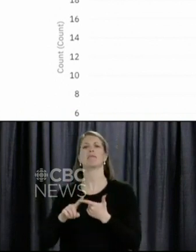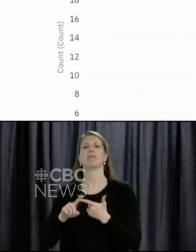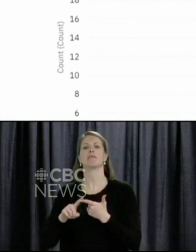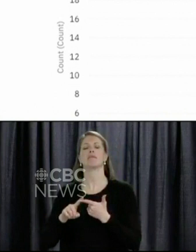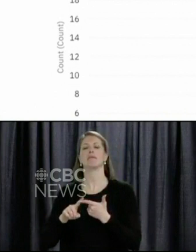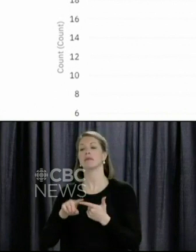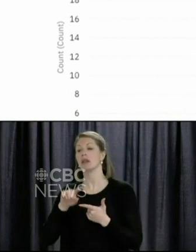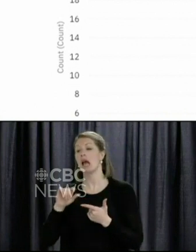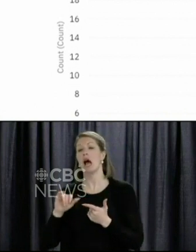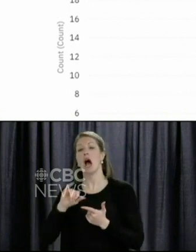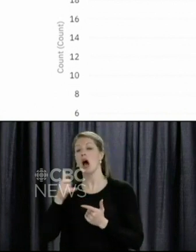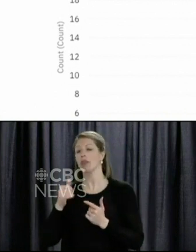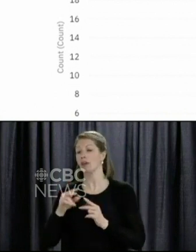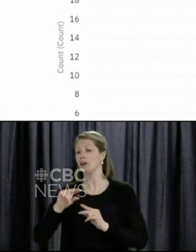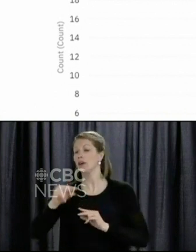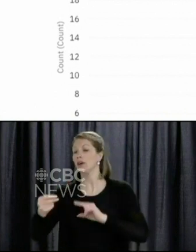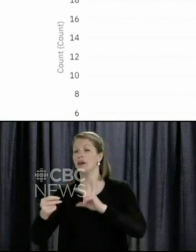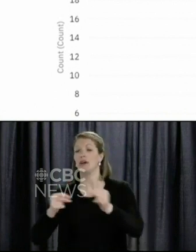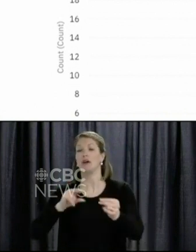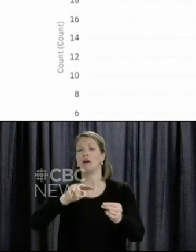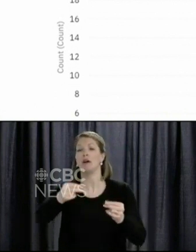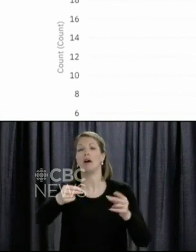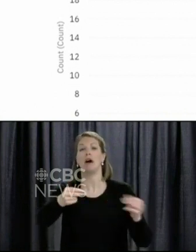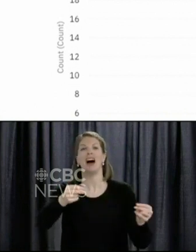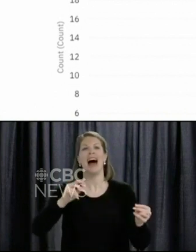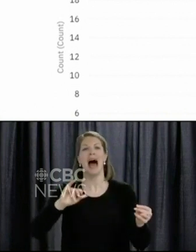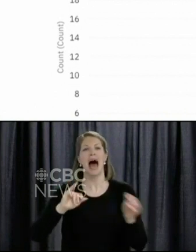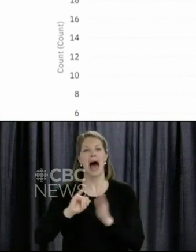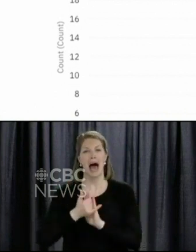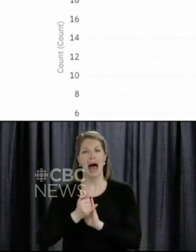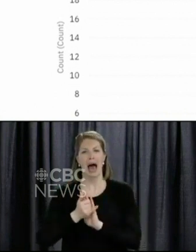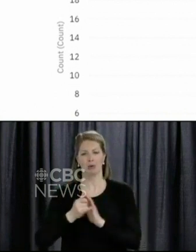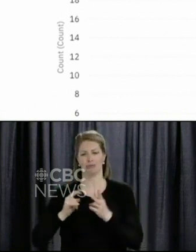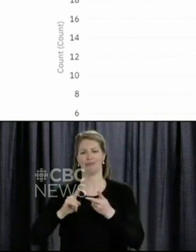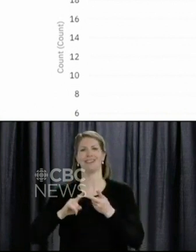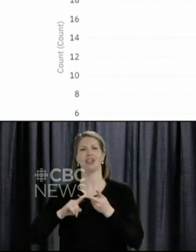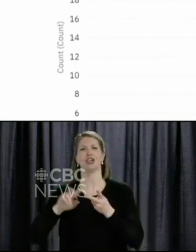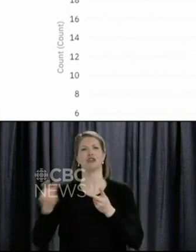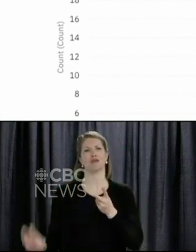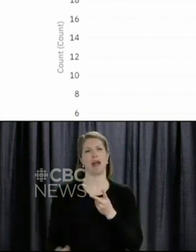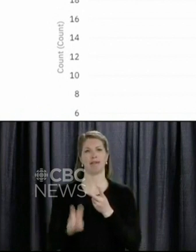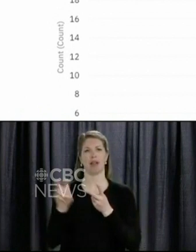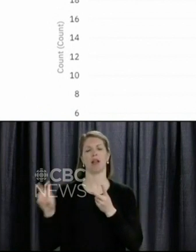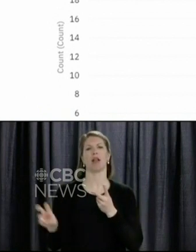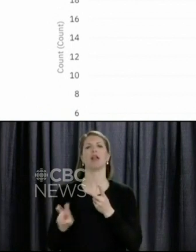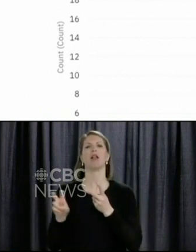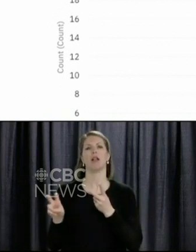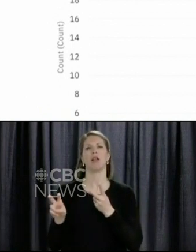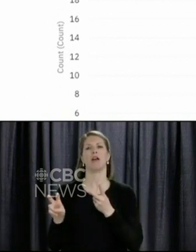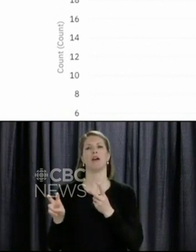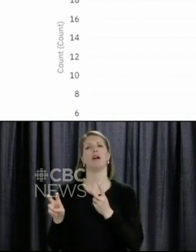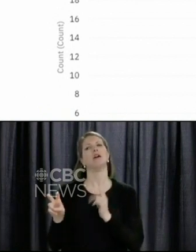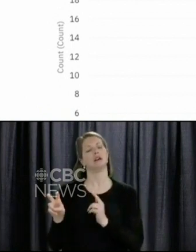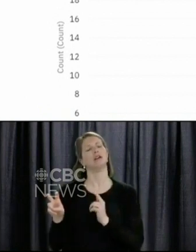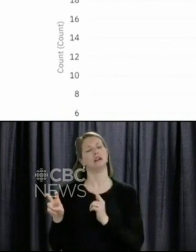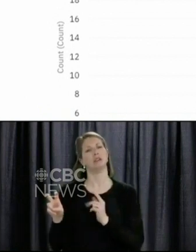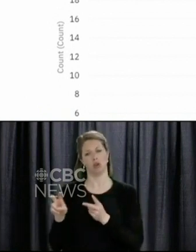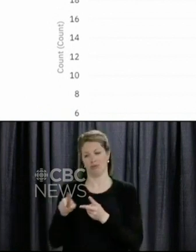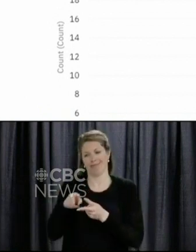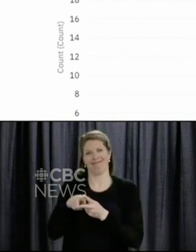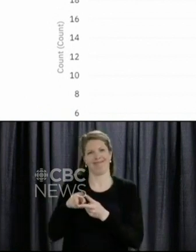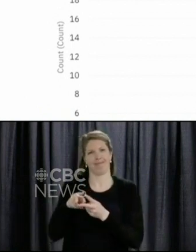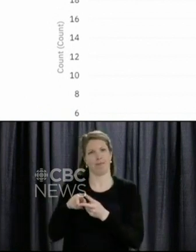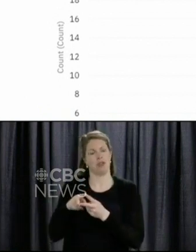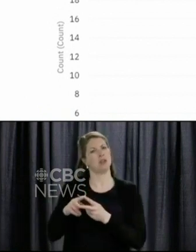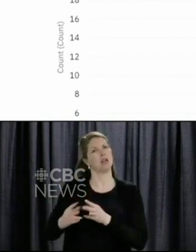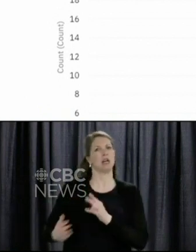other source of the virus is travel or contact related to travel. So we have to have a rational, respectful, but a